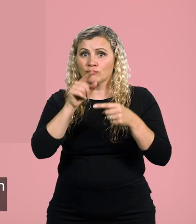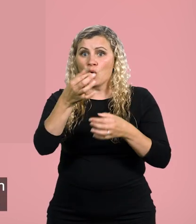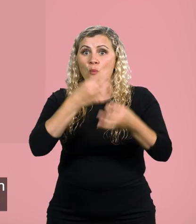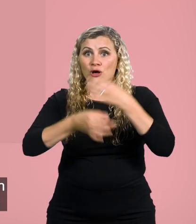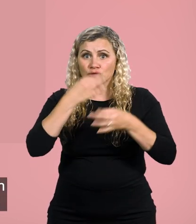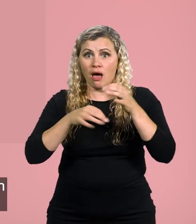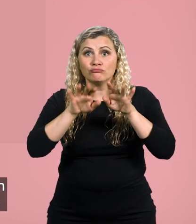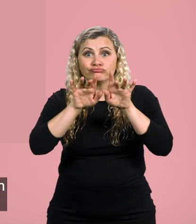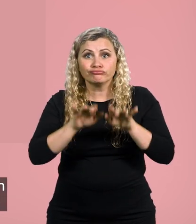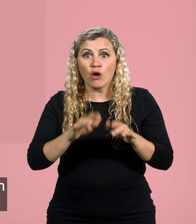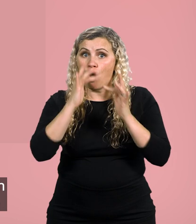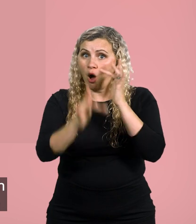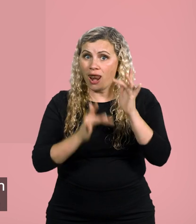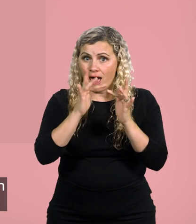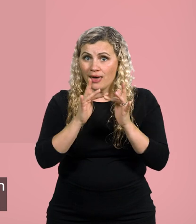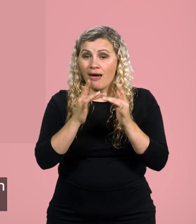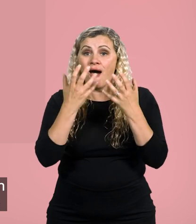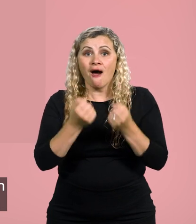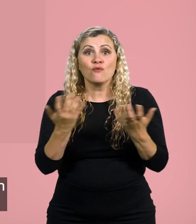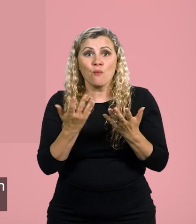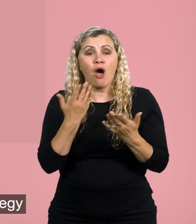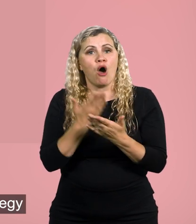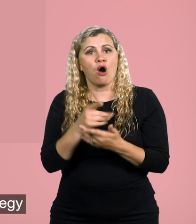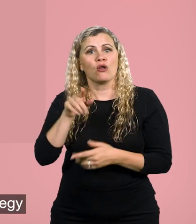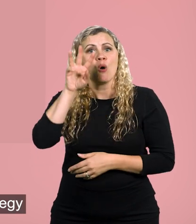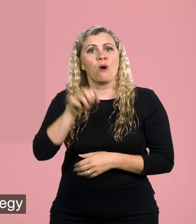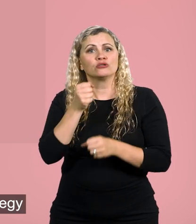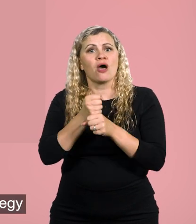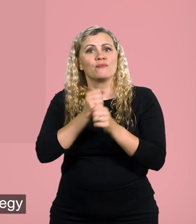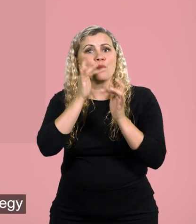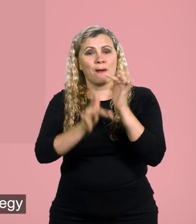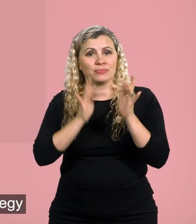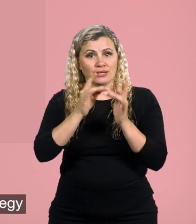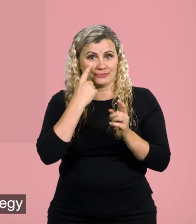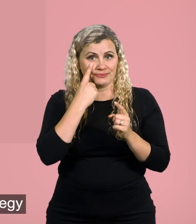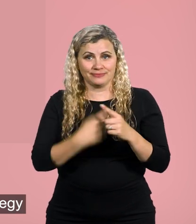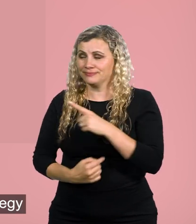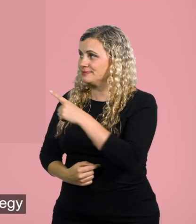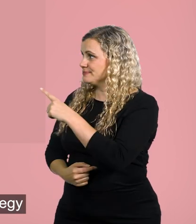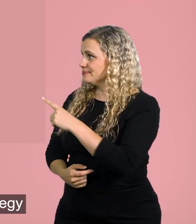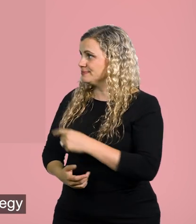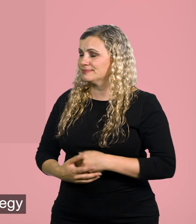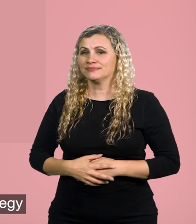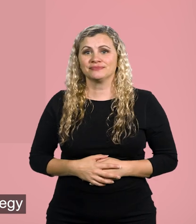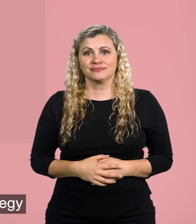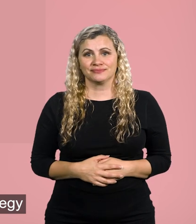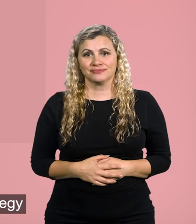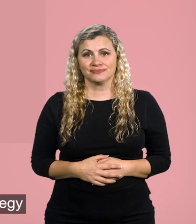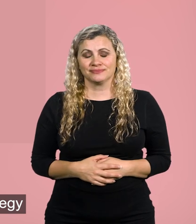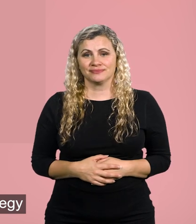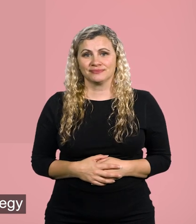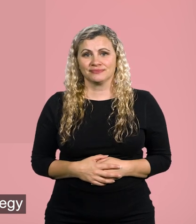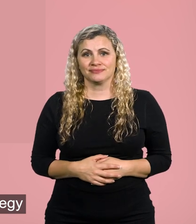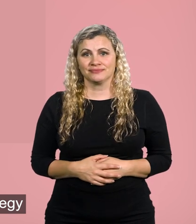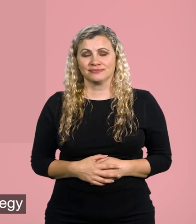the questionnaire is available on the Welsh government's website on www.gov.wales forward